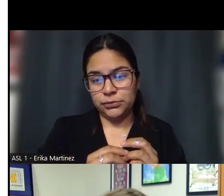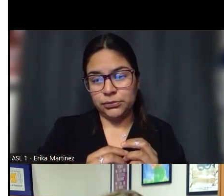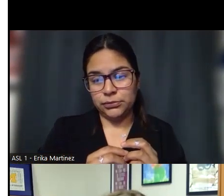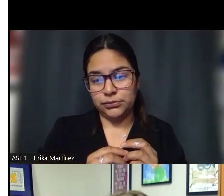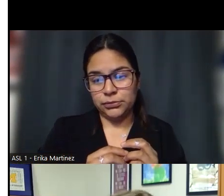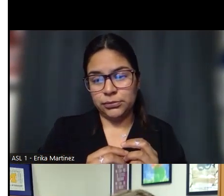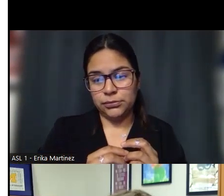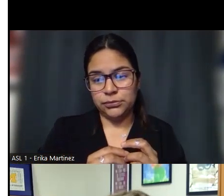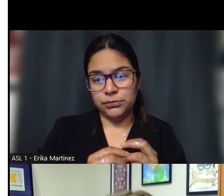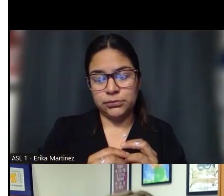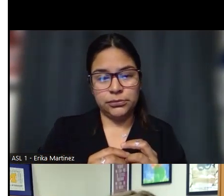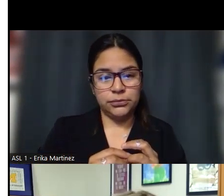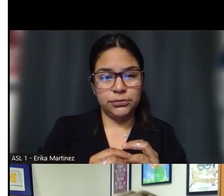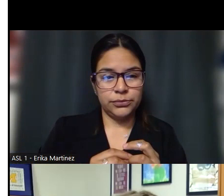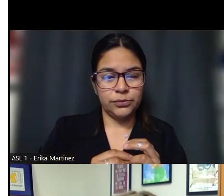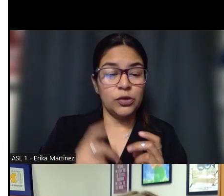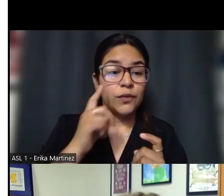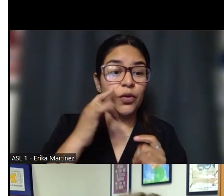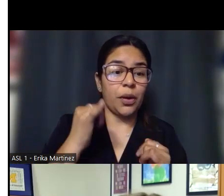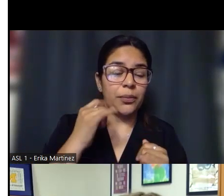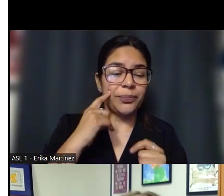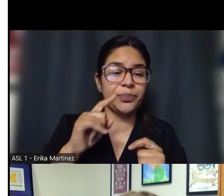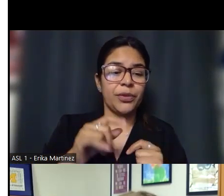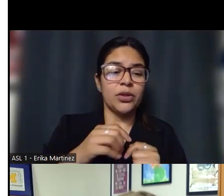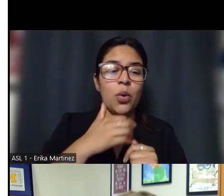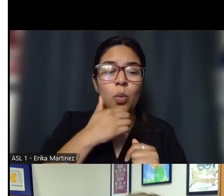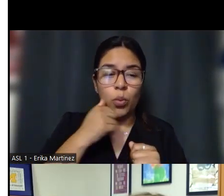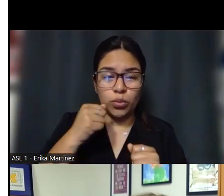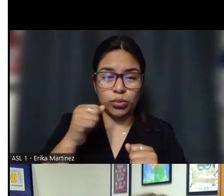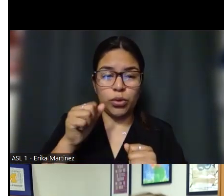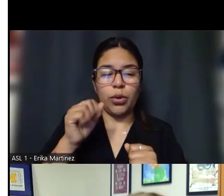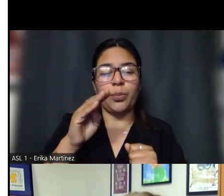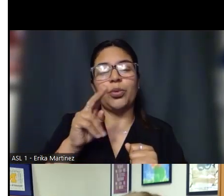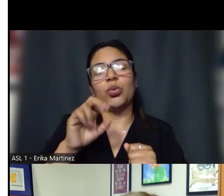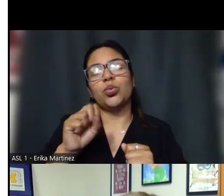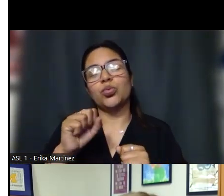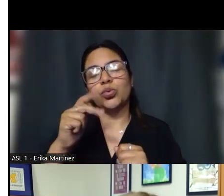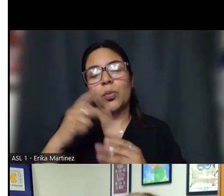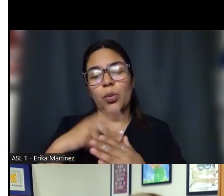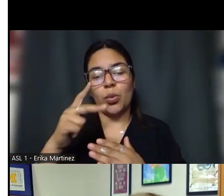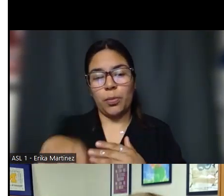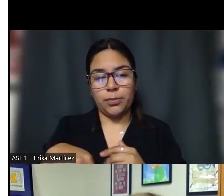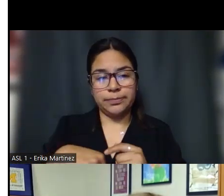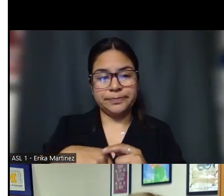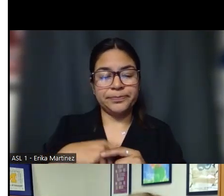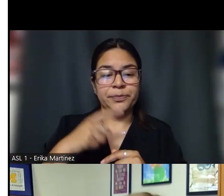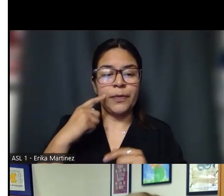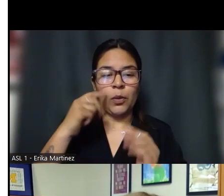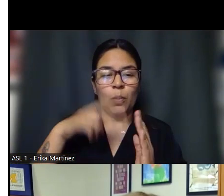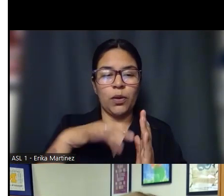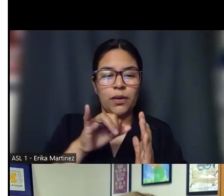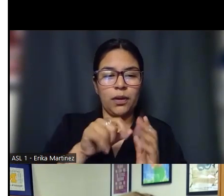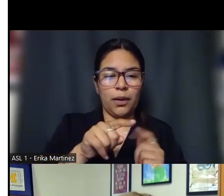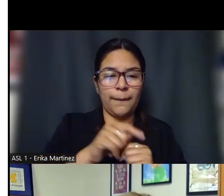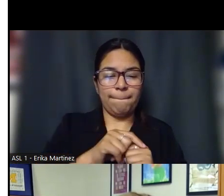The first, well, let me just tell you what the 4 are. The elder abuse program, the legal assistance program, the specialized emergency